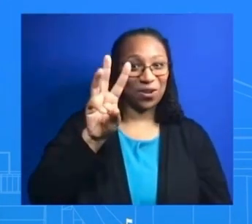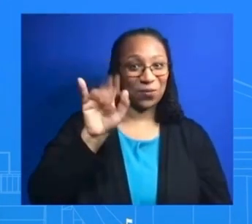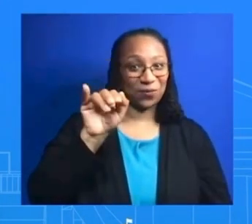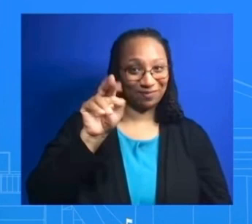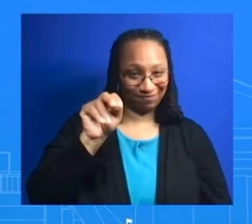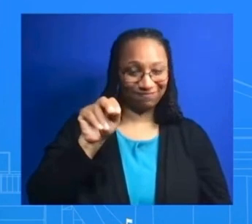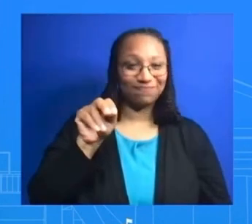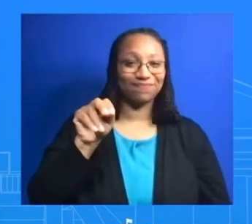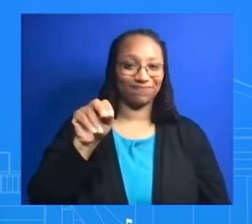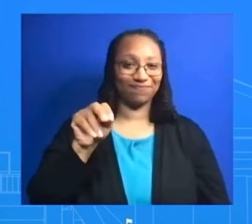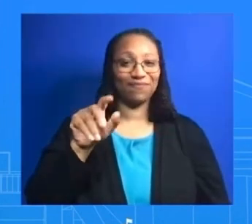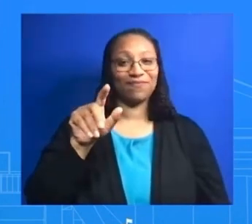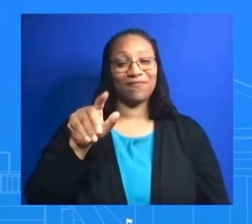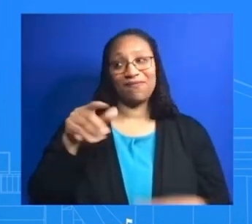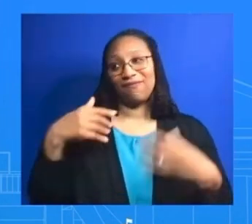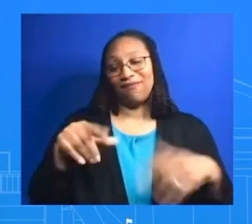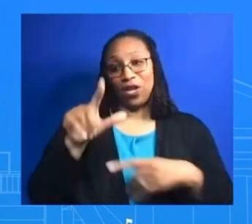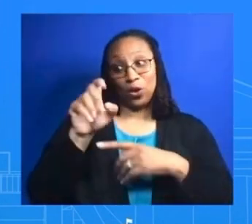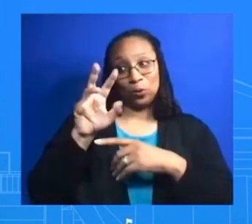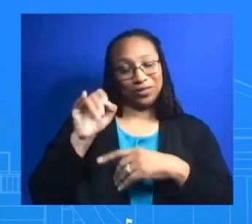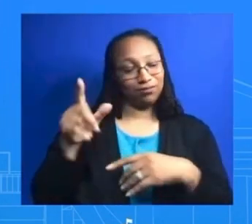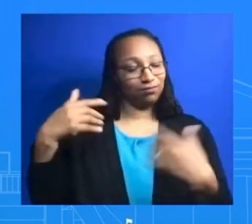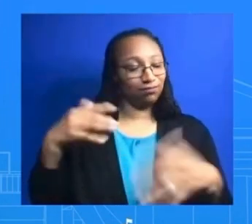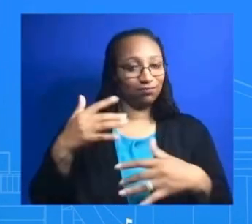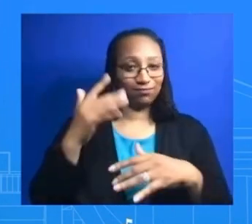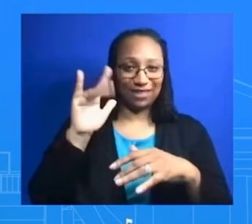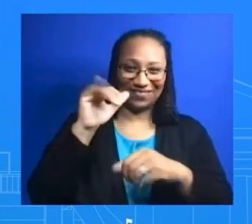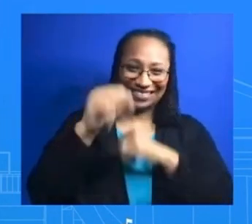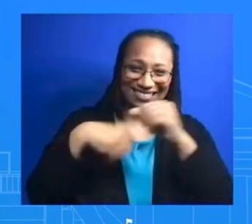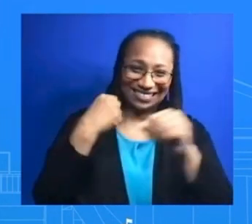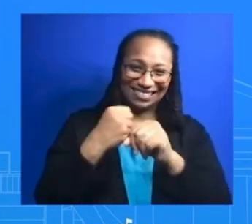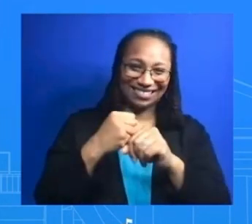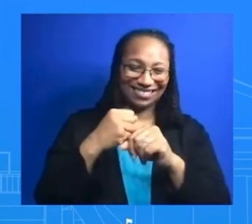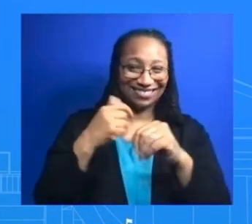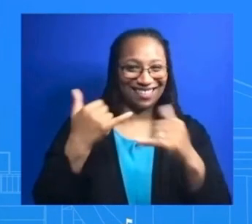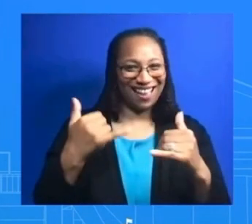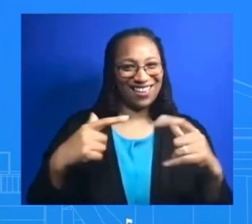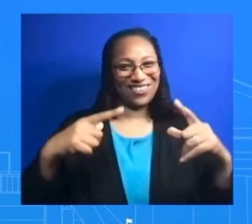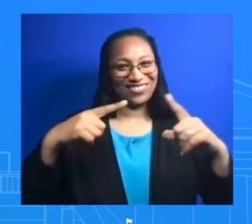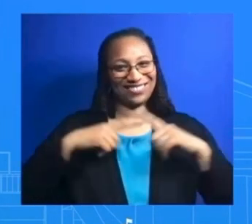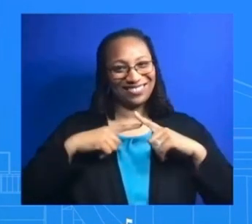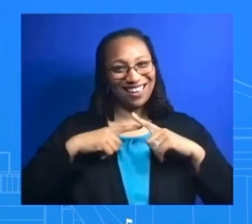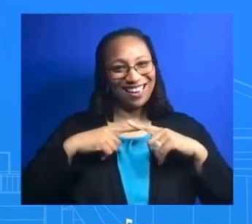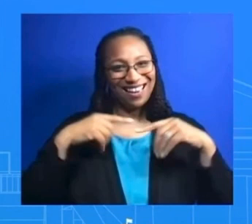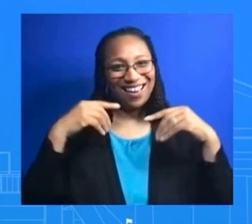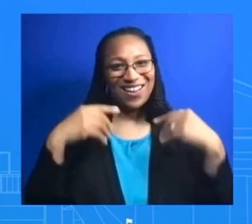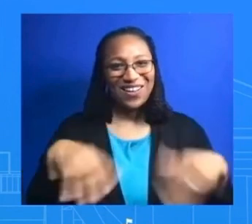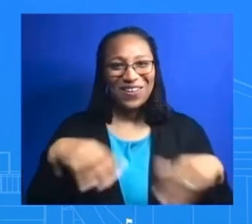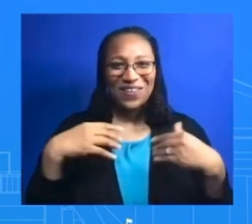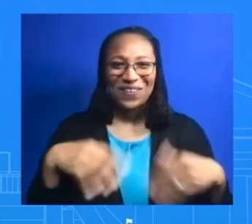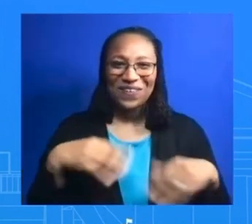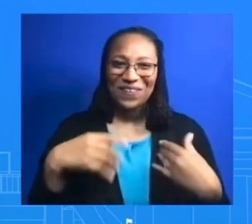as photographer for Fox News and 14 years at C-SPAN.